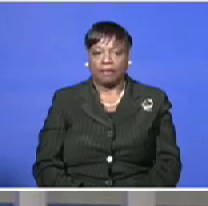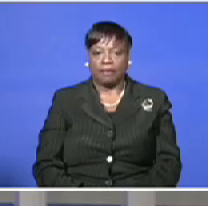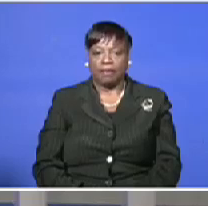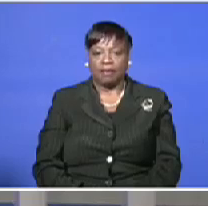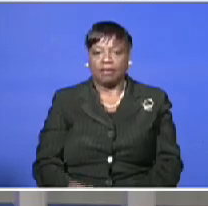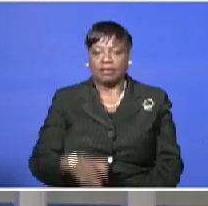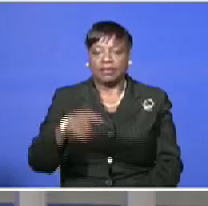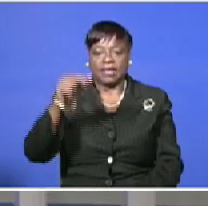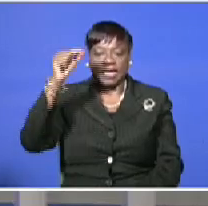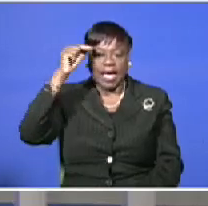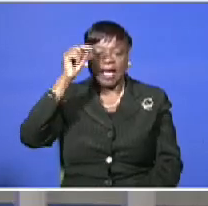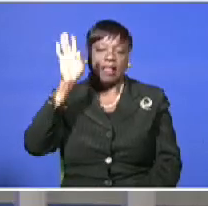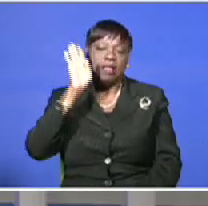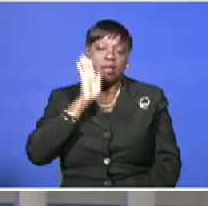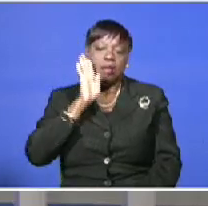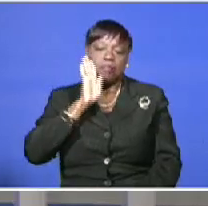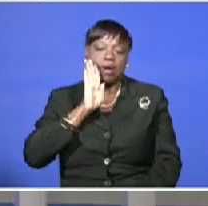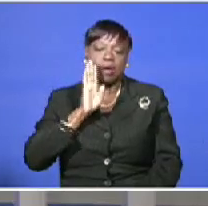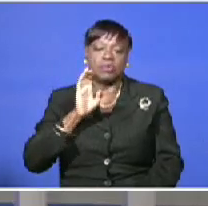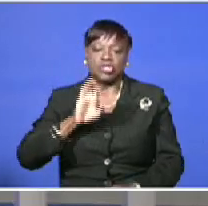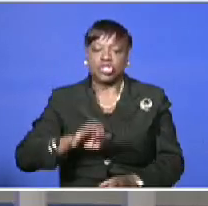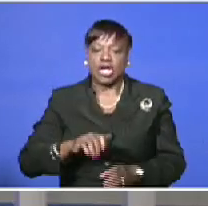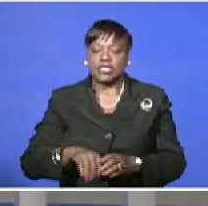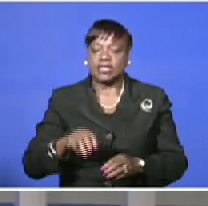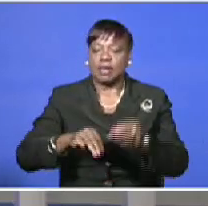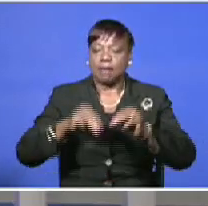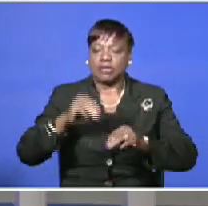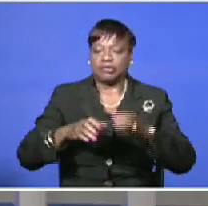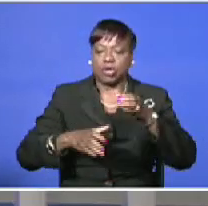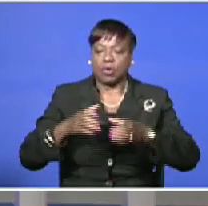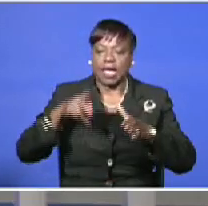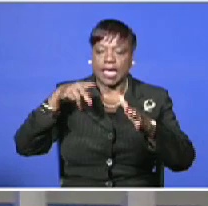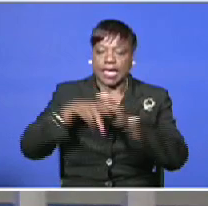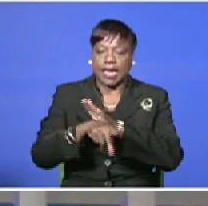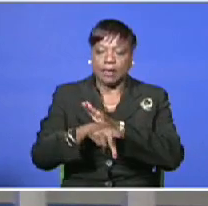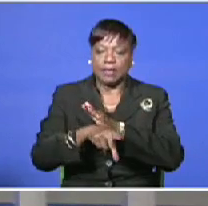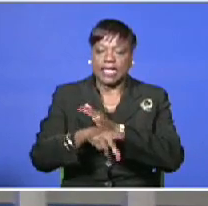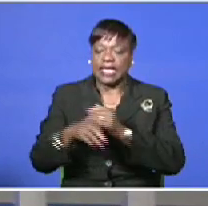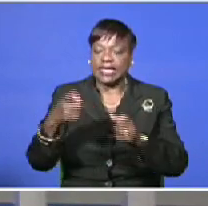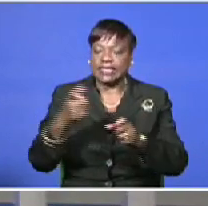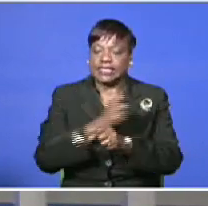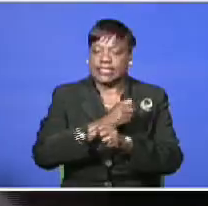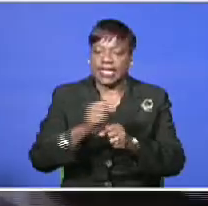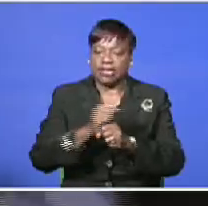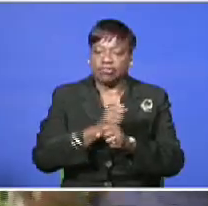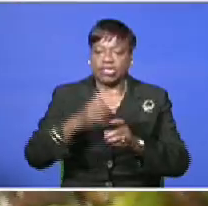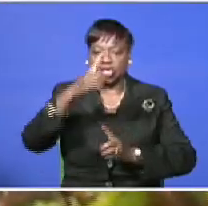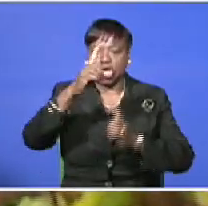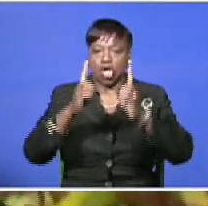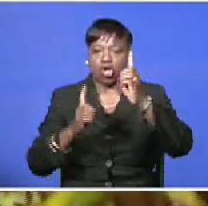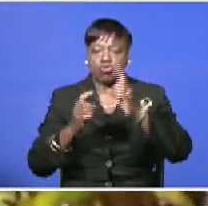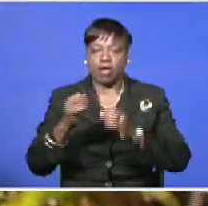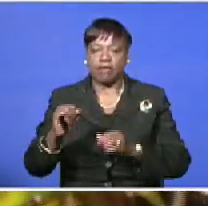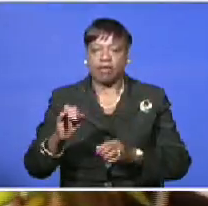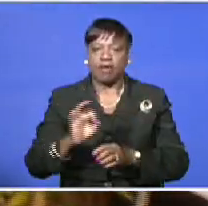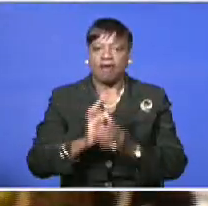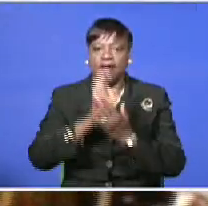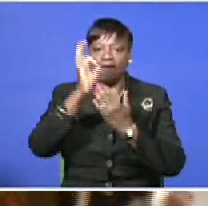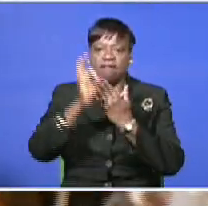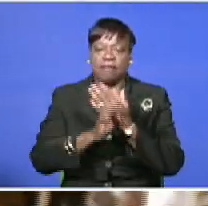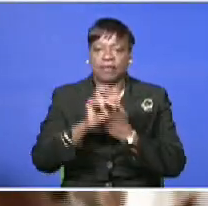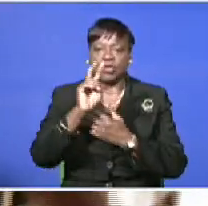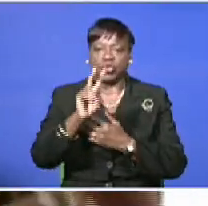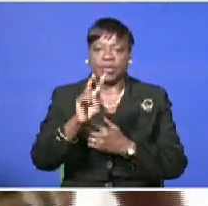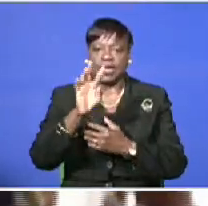Guile Brown was charged in the magistrate's court with killing in the course of dangerous driving. On February 28th, Brown, while driving